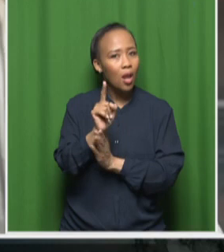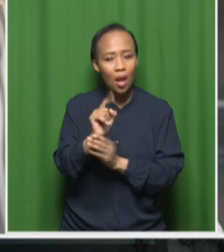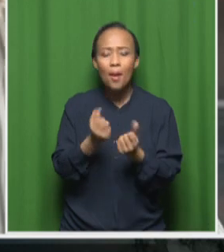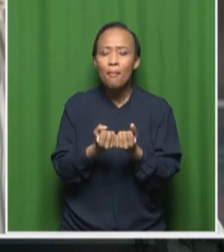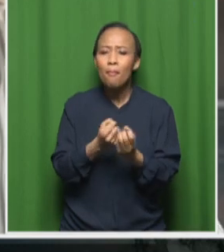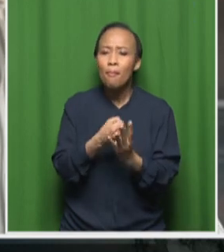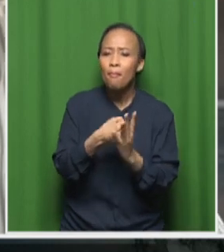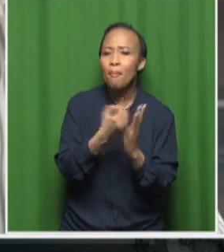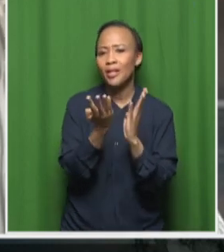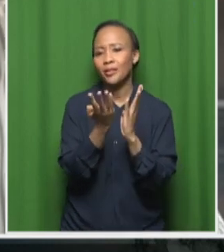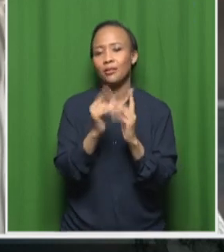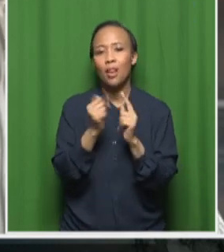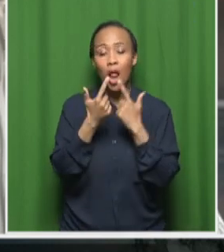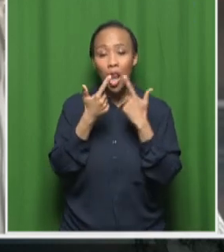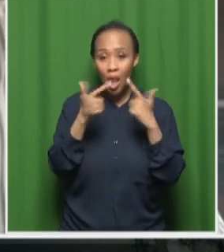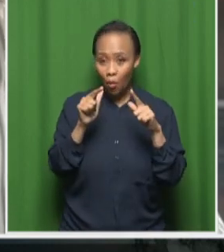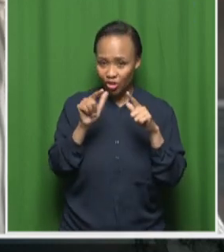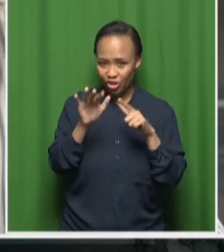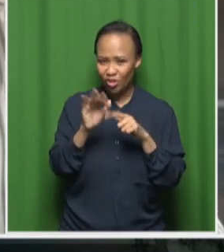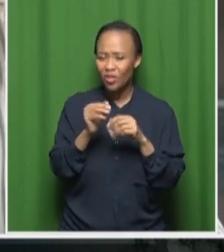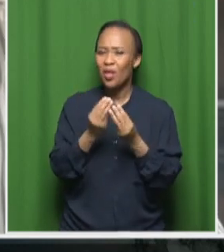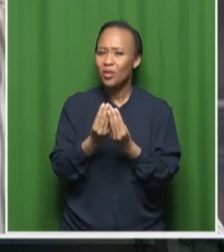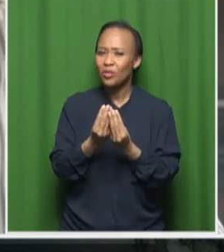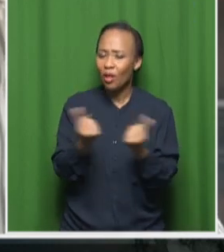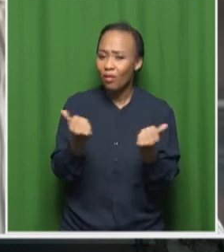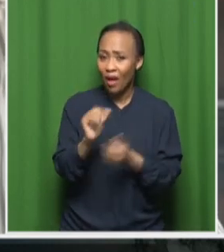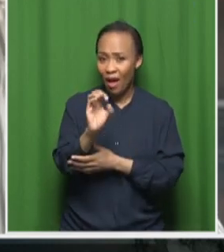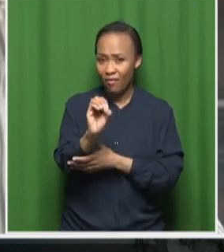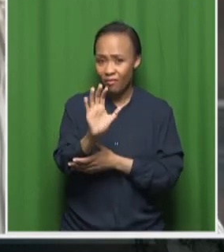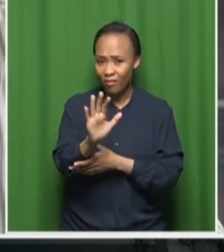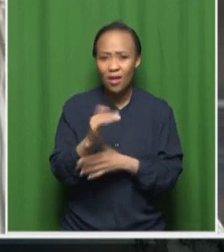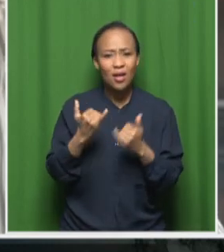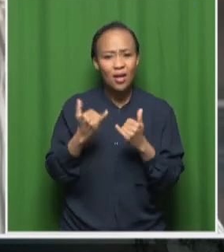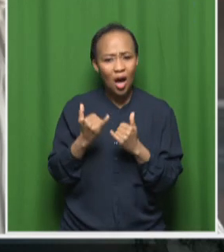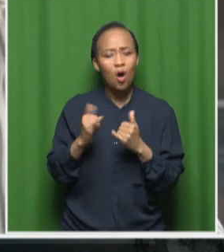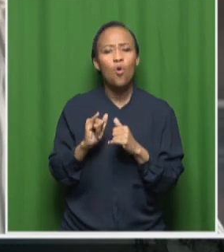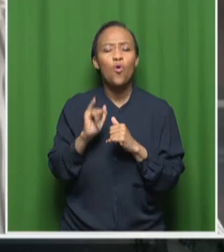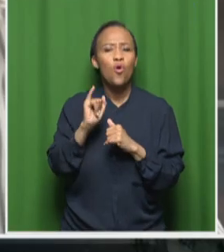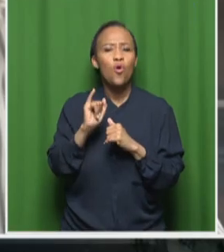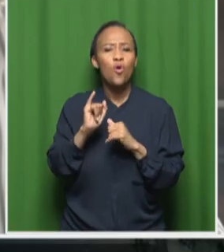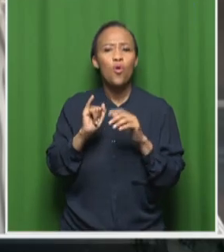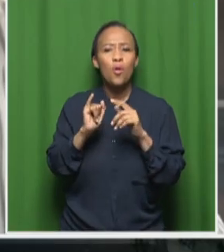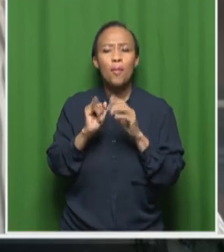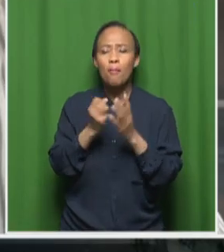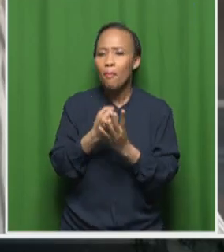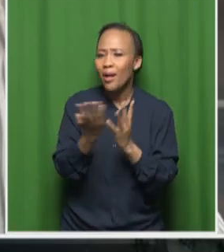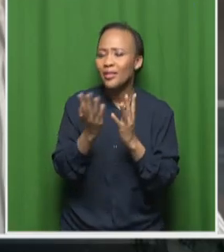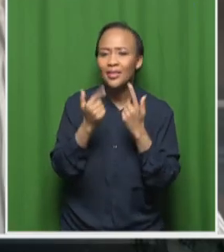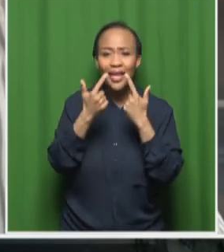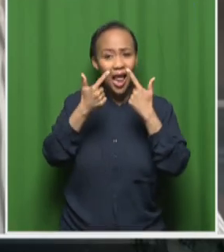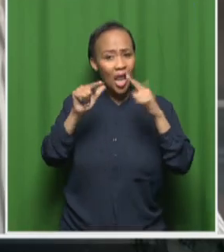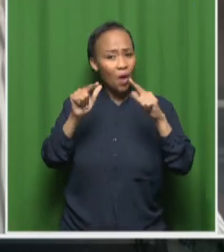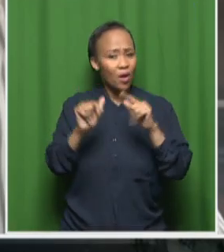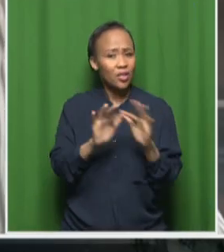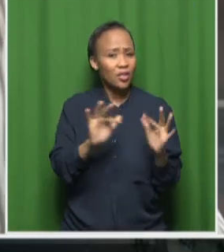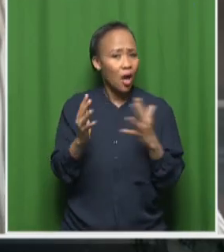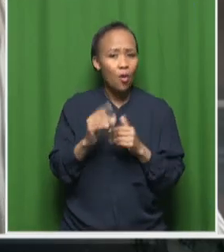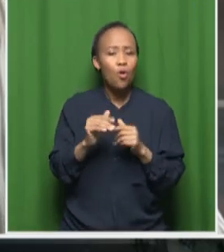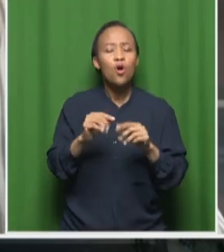multilingual students? I mean, put simply, Dr. Rosen, just how feasible is multilingual education, especially for the technical subjects like maths